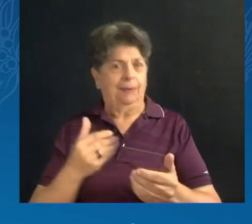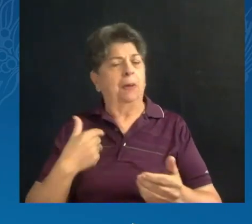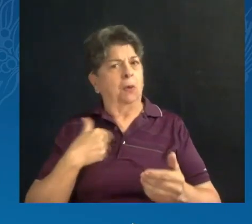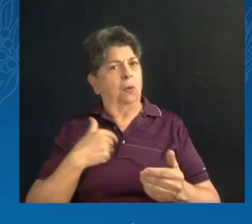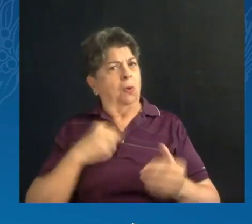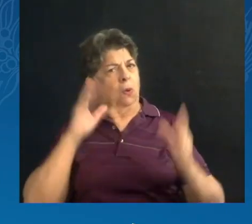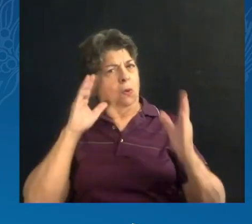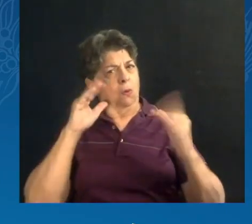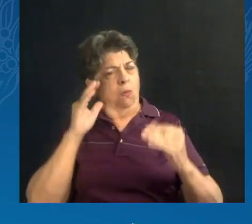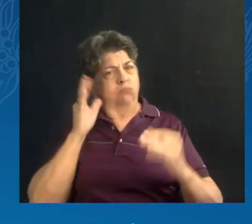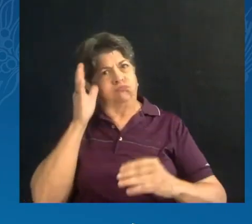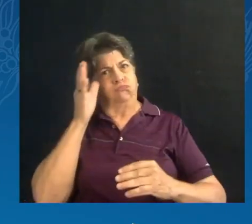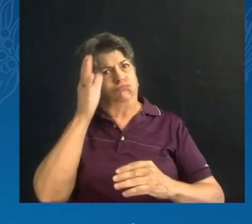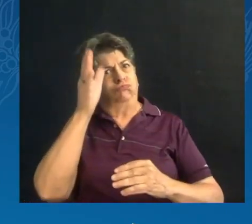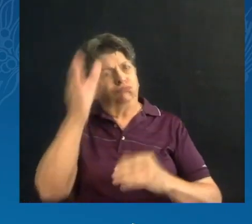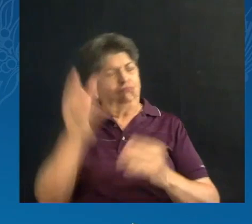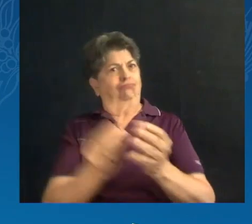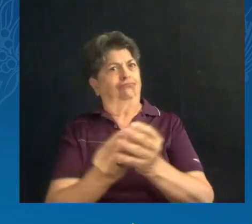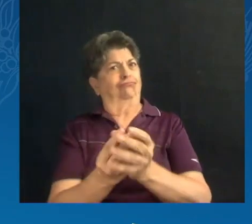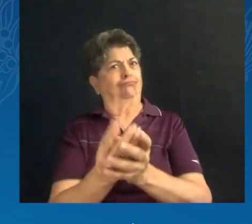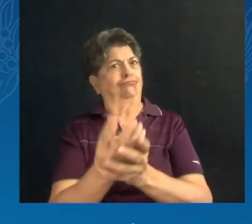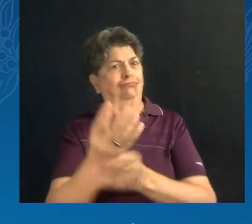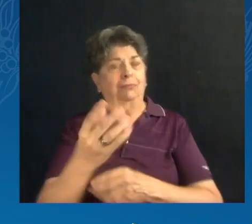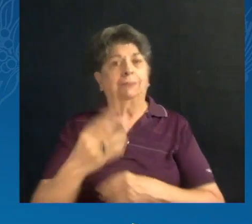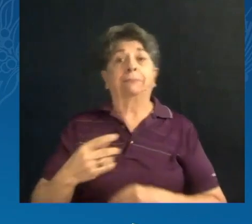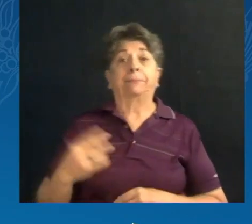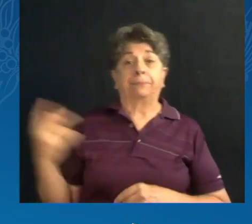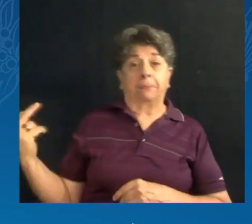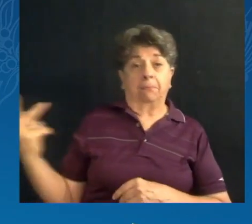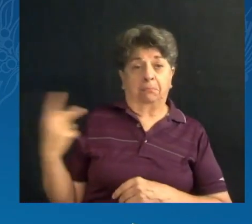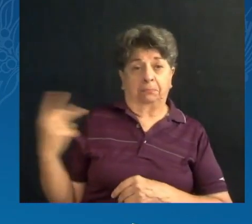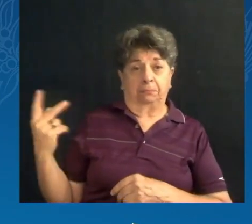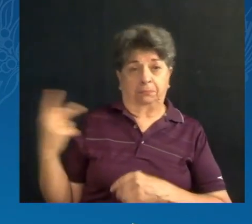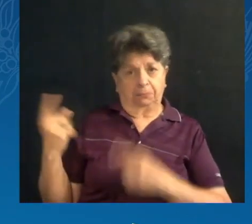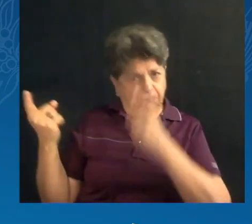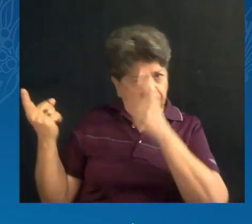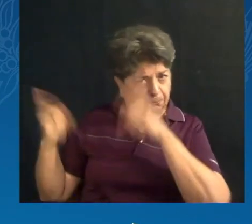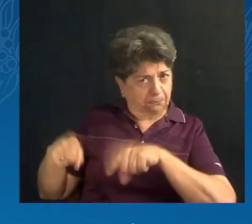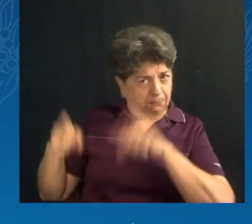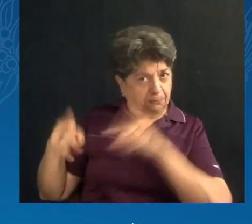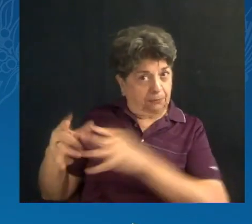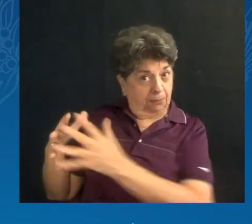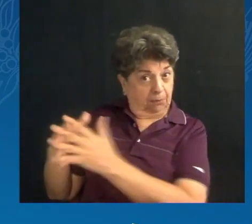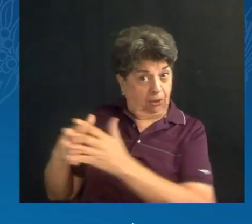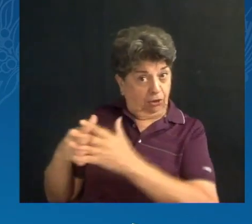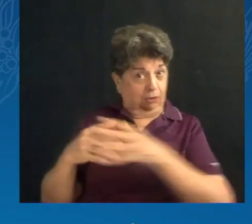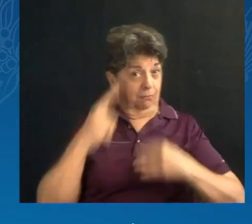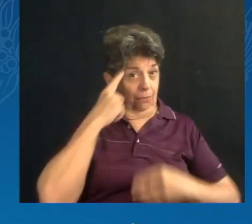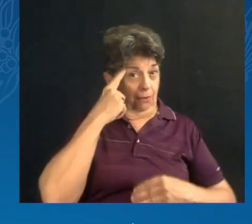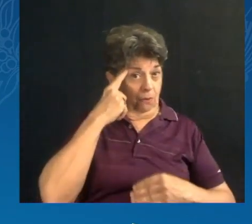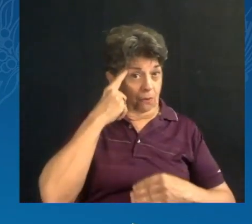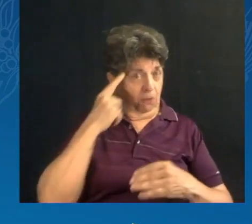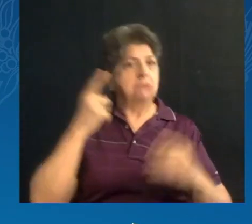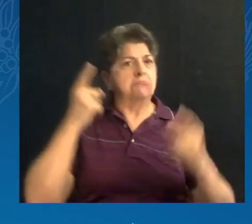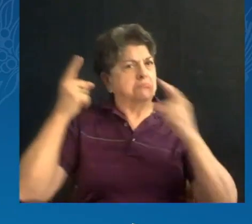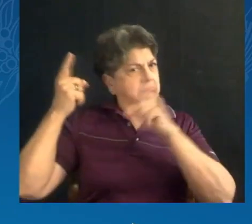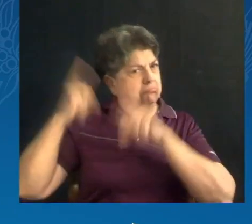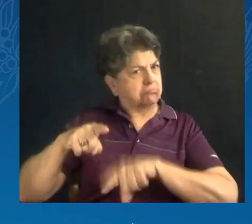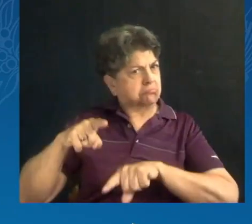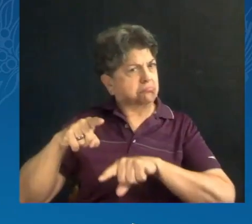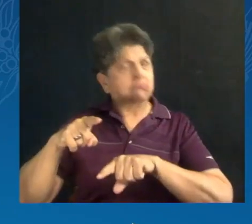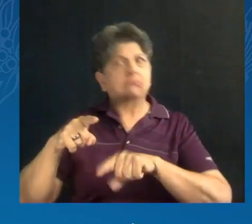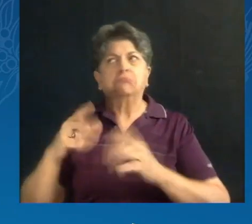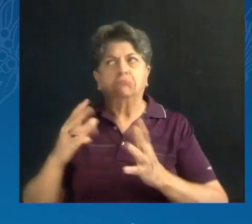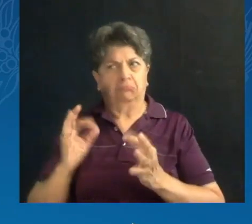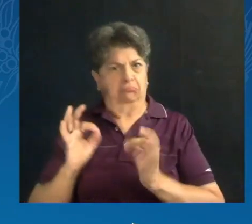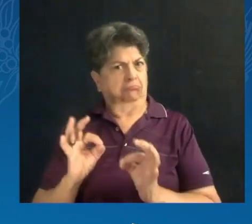dreamer who never gives up. Mongolia will keep dreaming and keep fighting for our democracy,